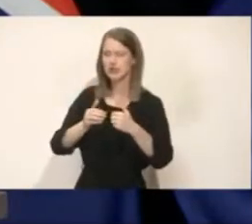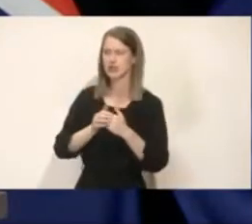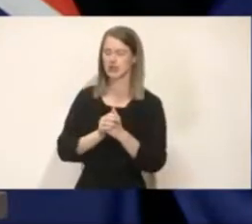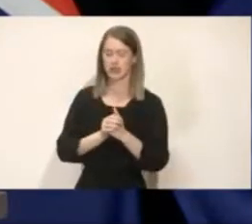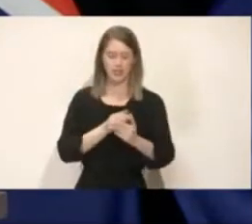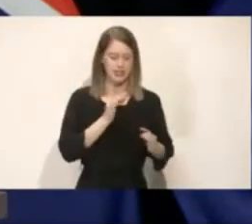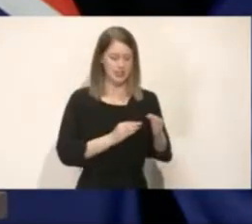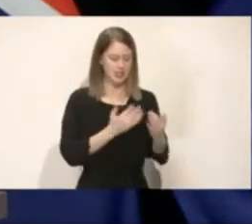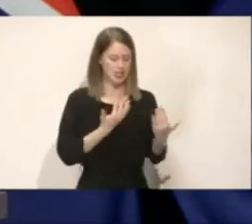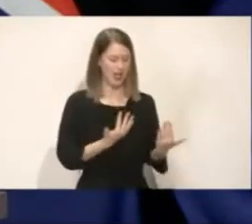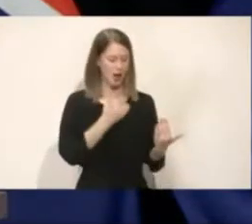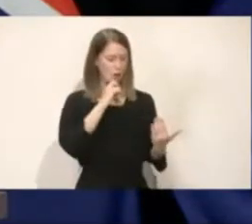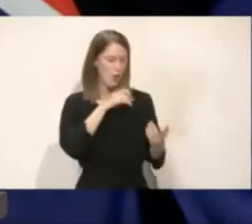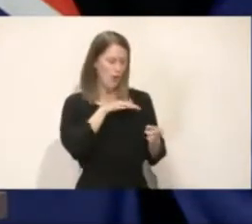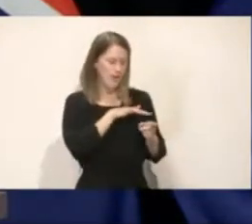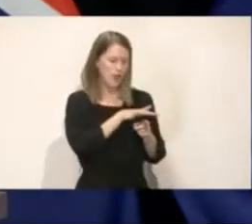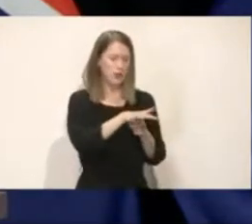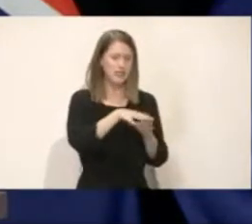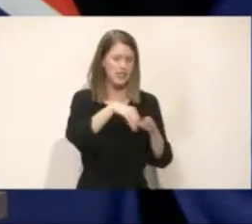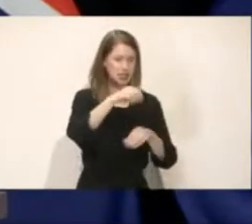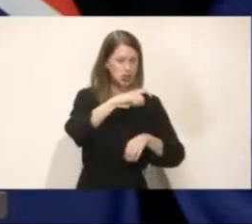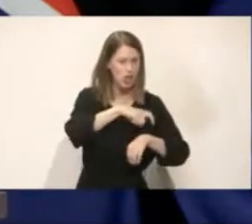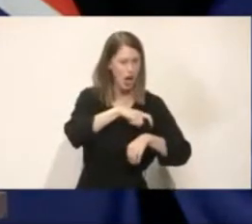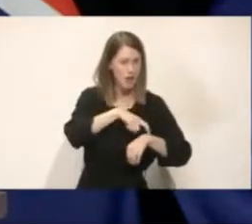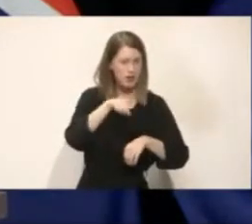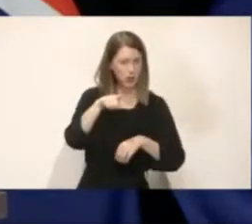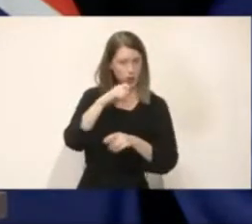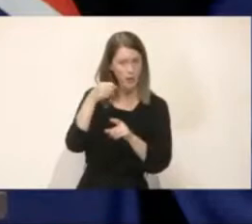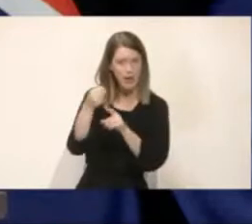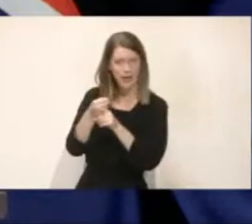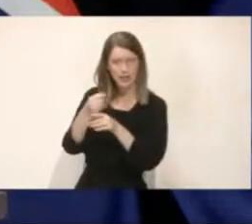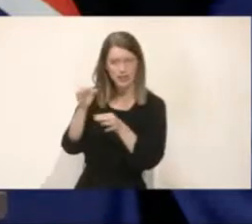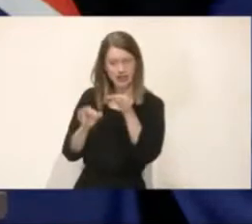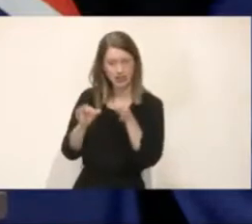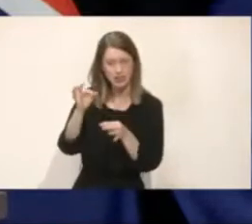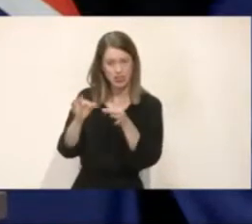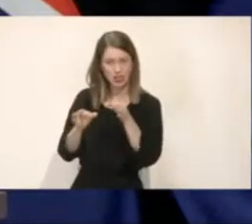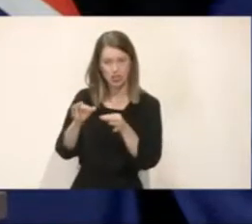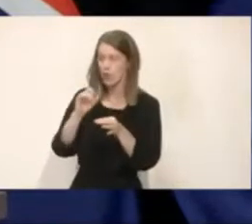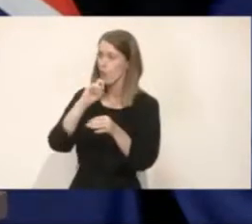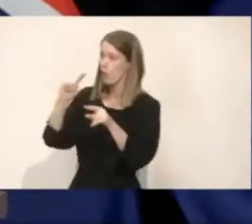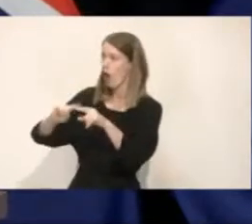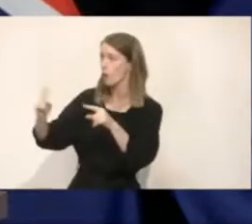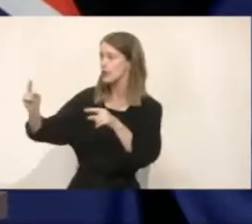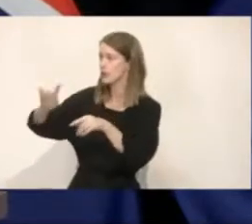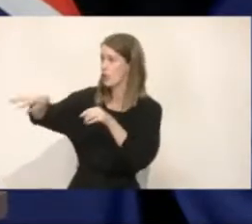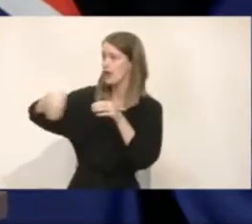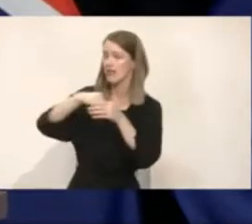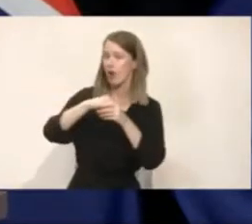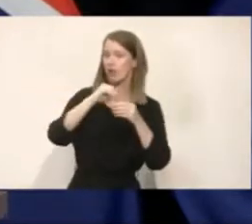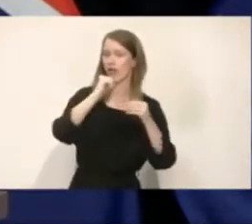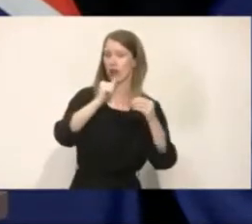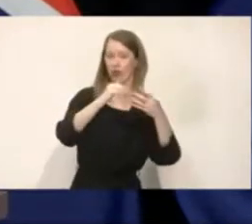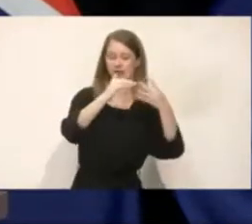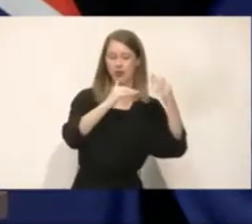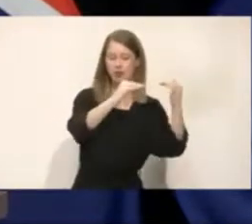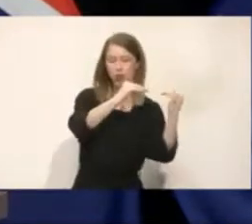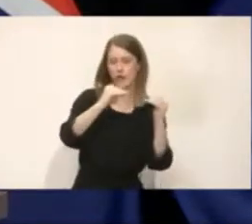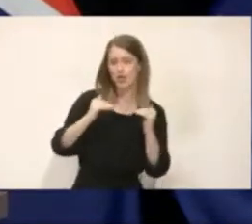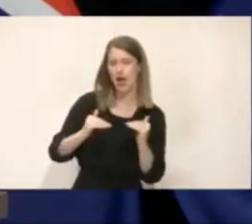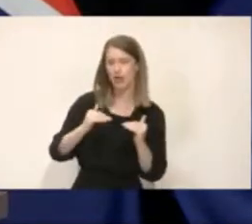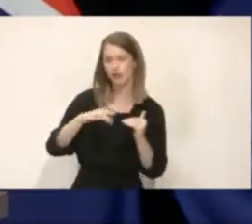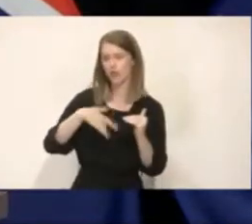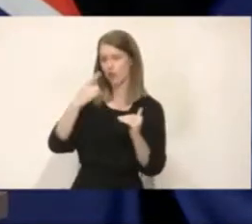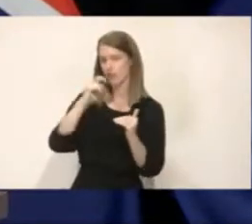decisions now will creep into closer to the election. How will that affect your decision making? Will you bring the opposition involved? Will you consult more heavily? Does it change anything from your point of view?